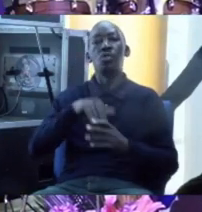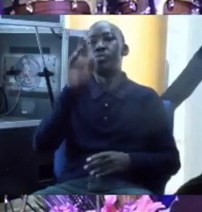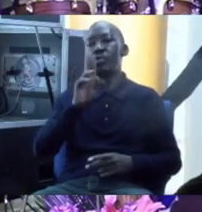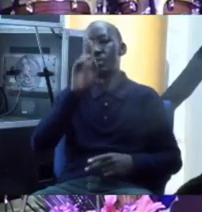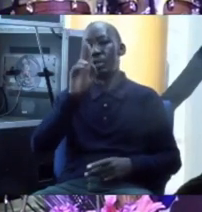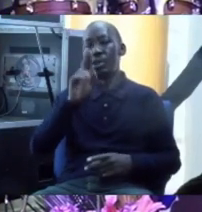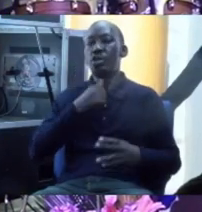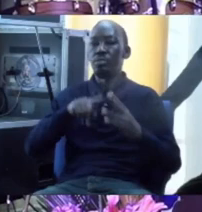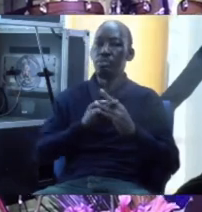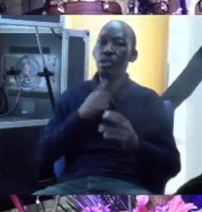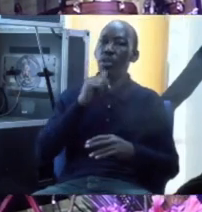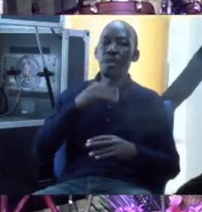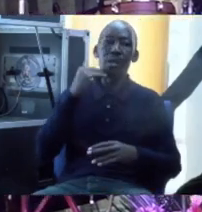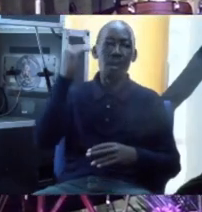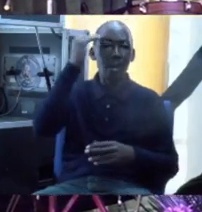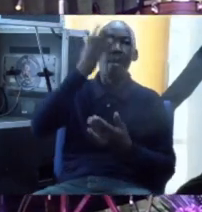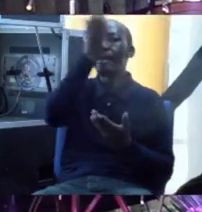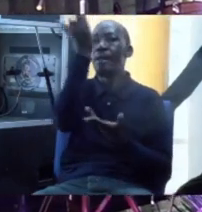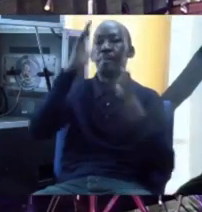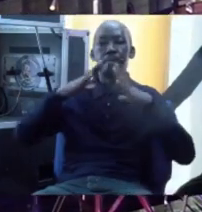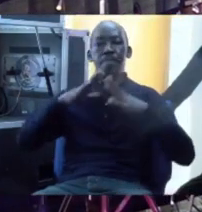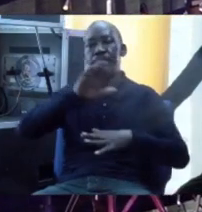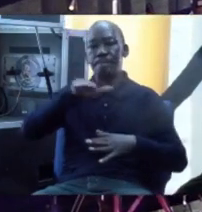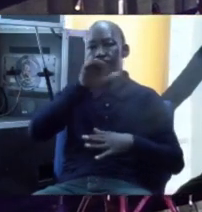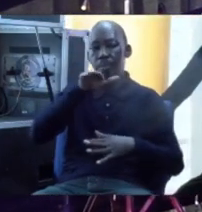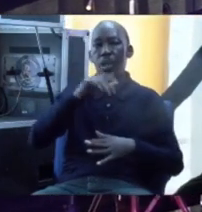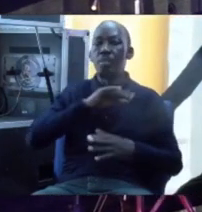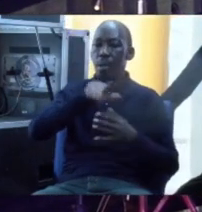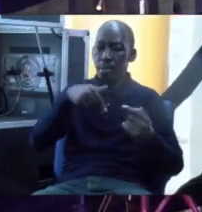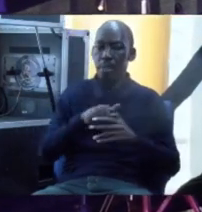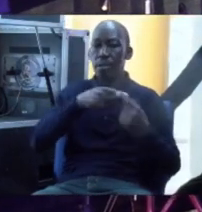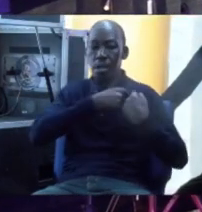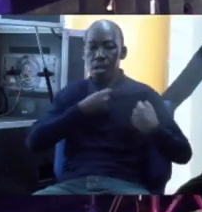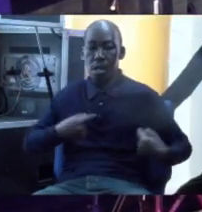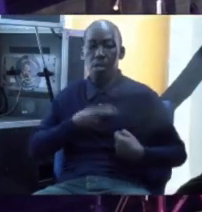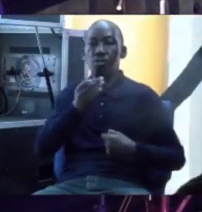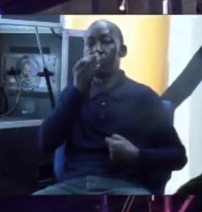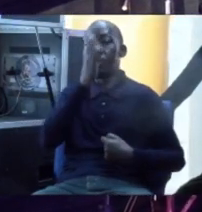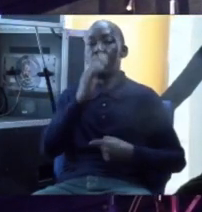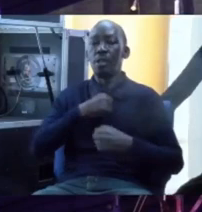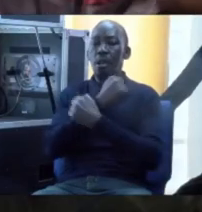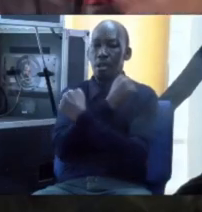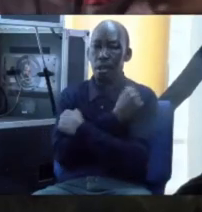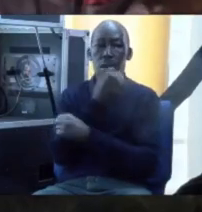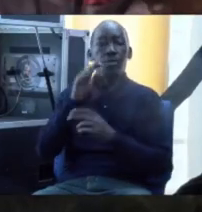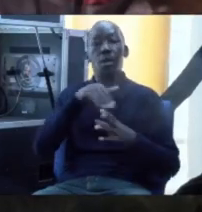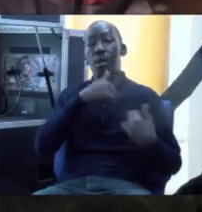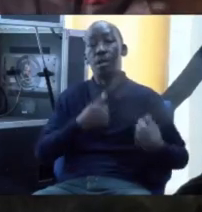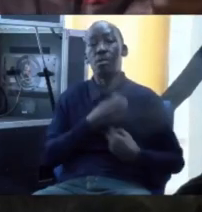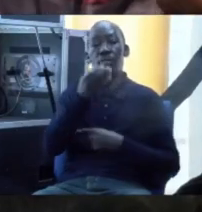yako. Your source is not headquartered anywhere else. Your source is in the heart of God. Chemichemi yako. And that love in the heart of God